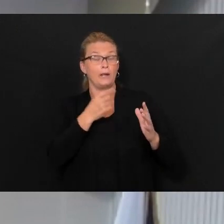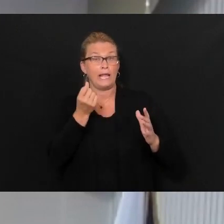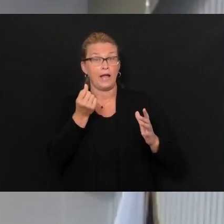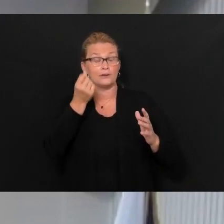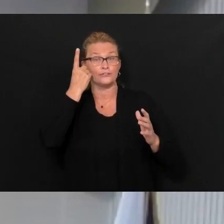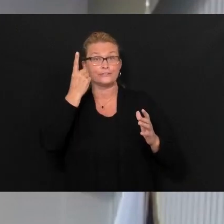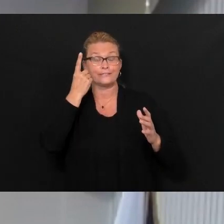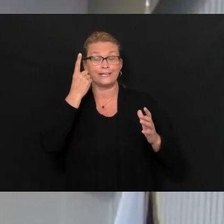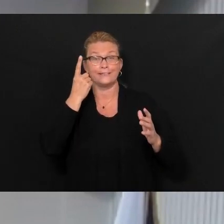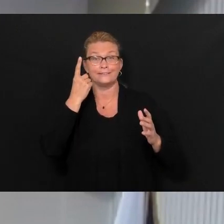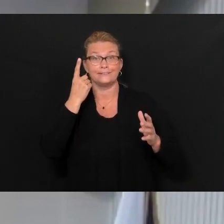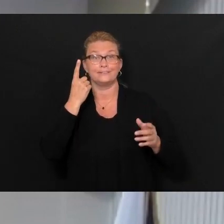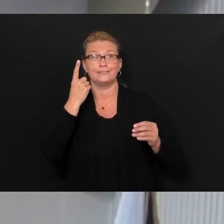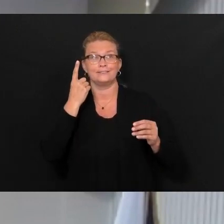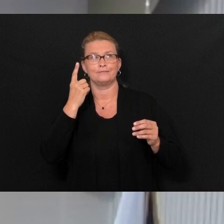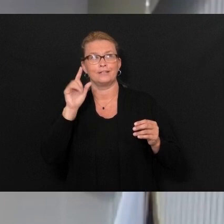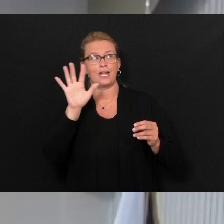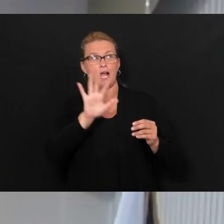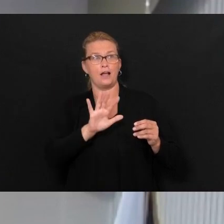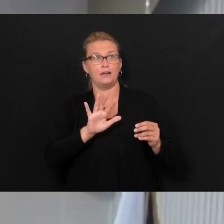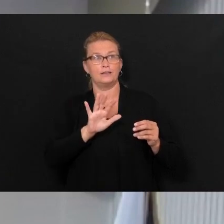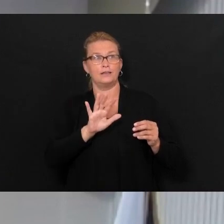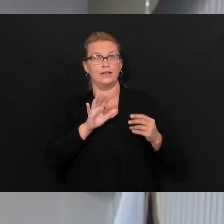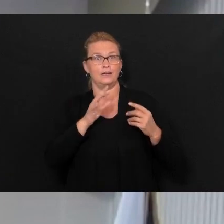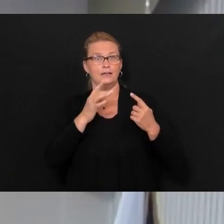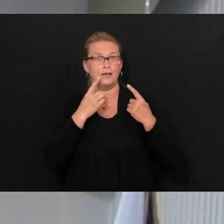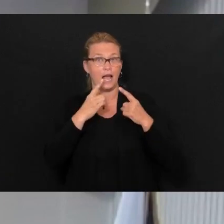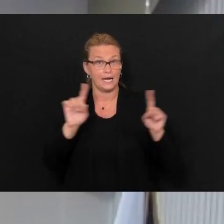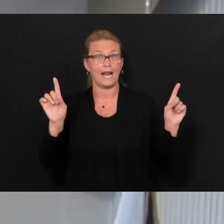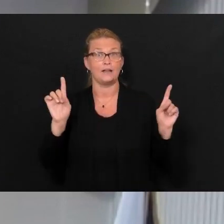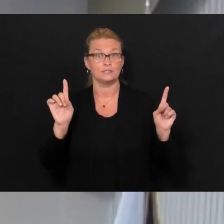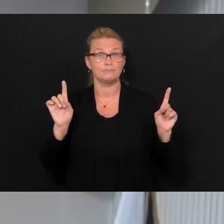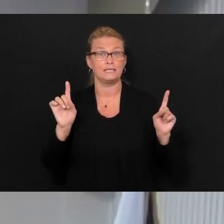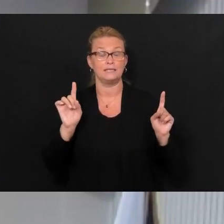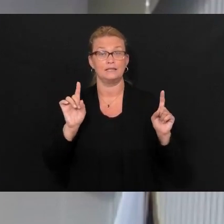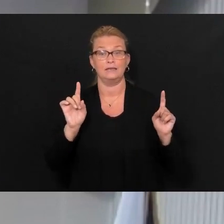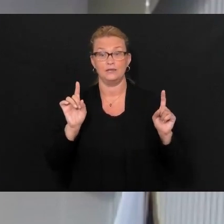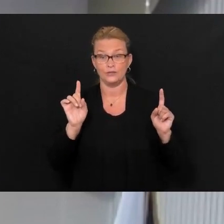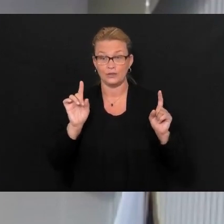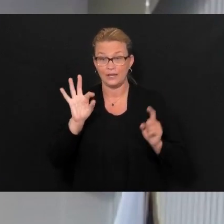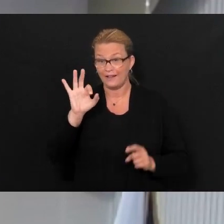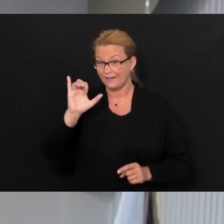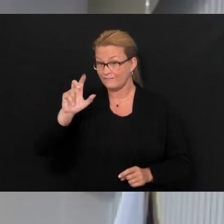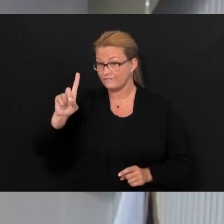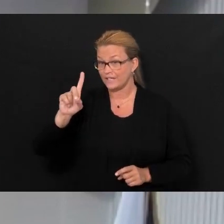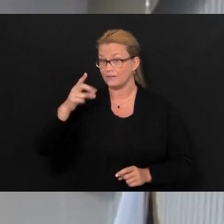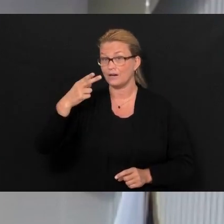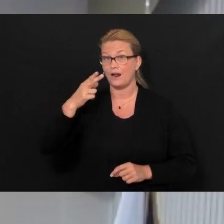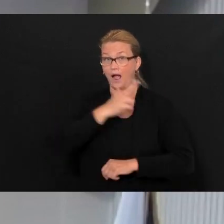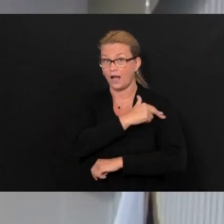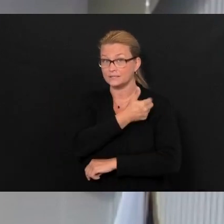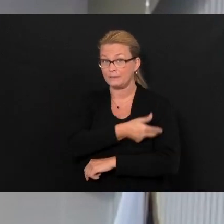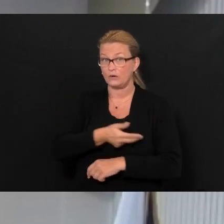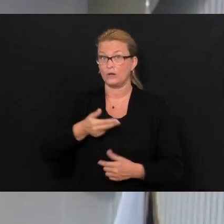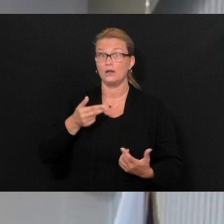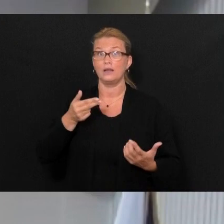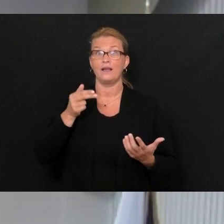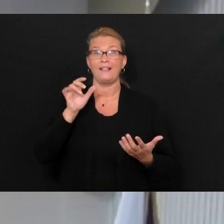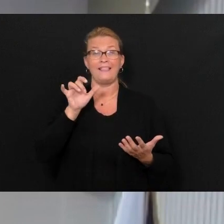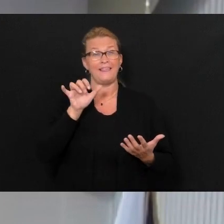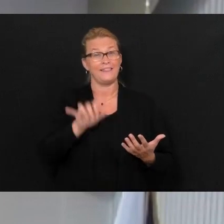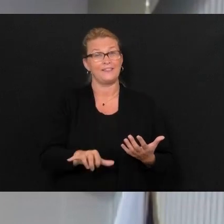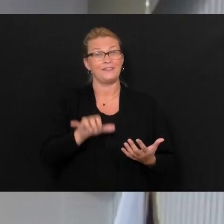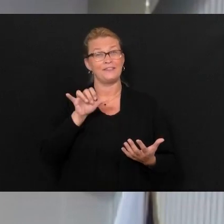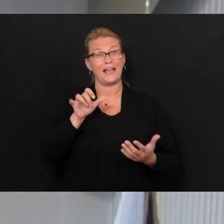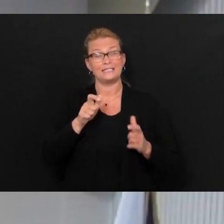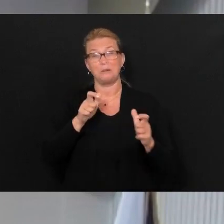been almost an announcement, I guess, a press release regarding a field hospital. As General Hoyer said, that's